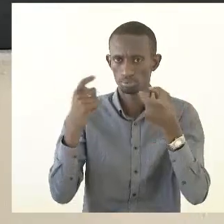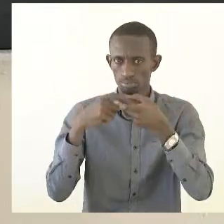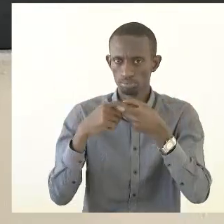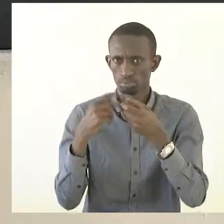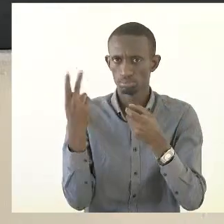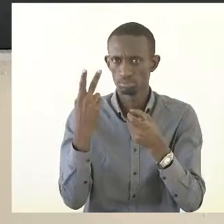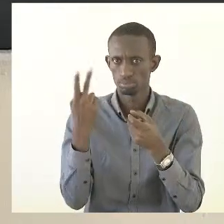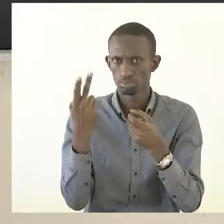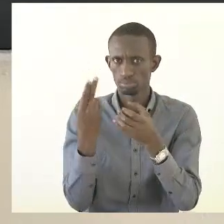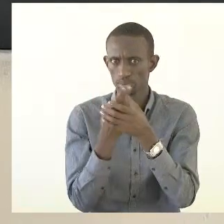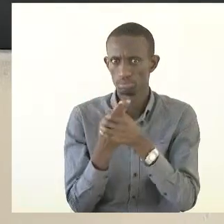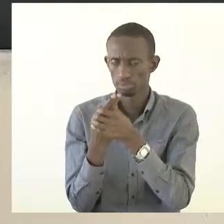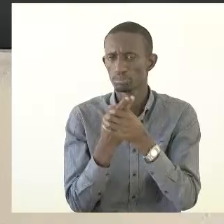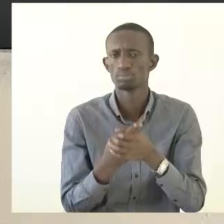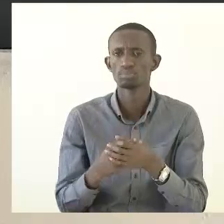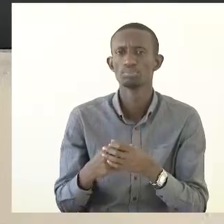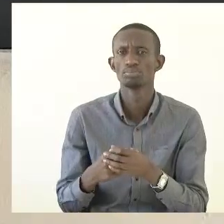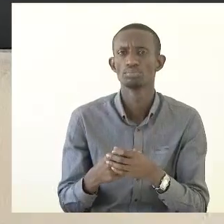monosaccharides is called